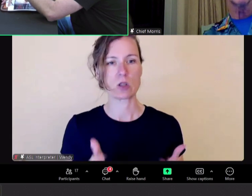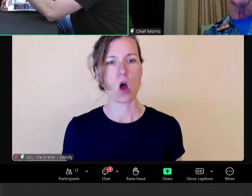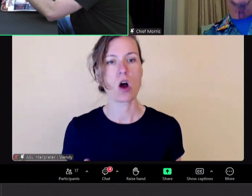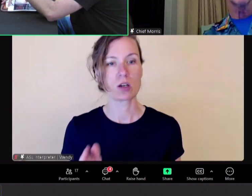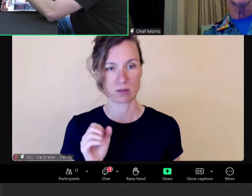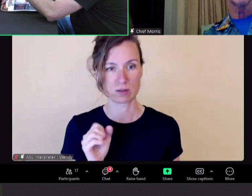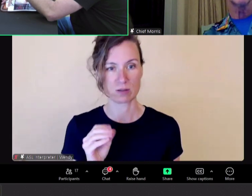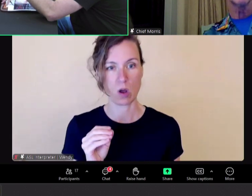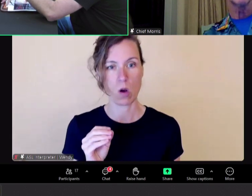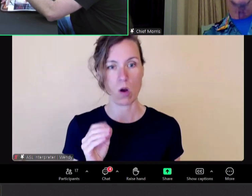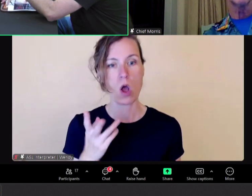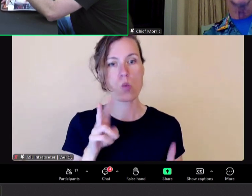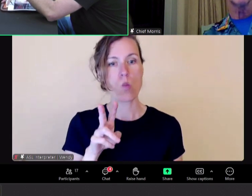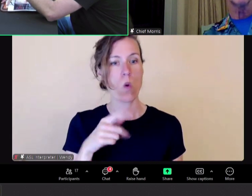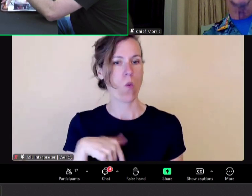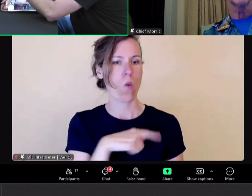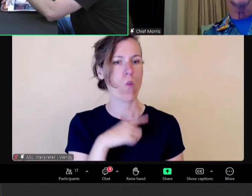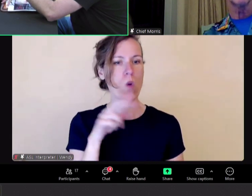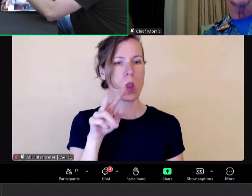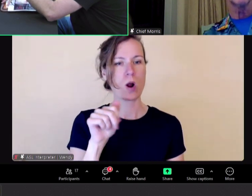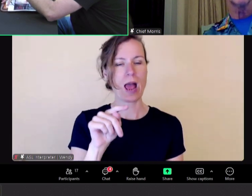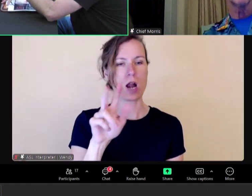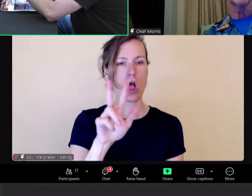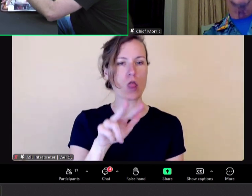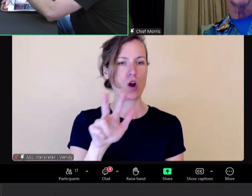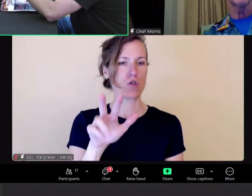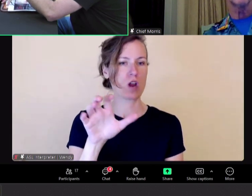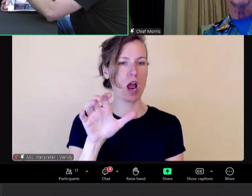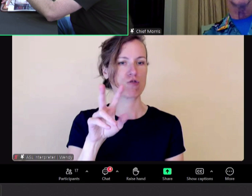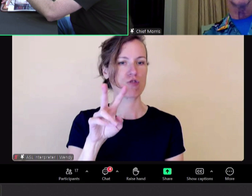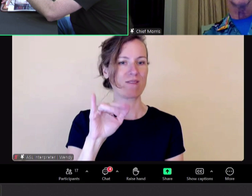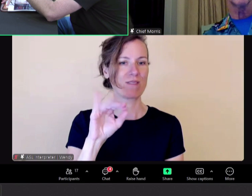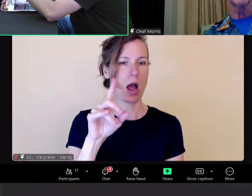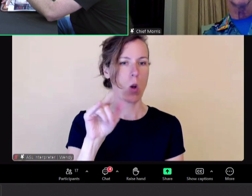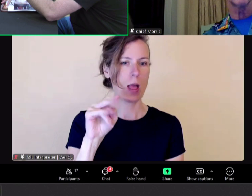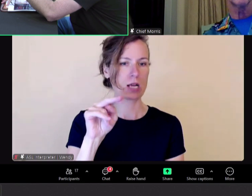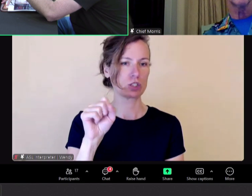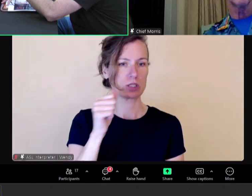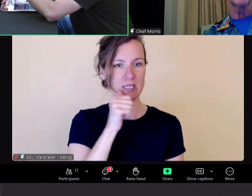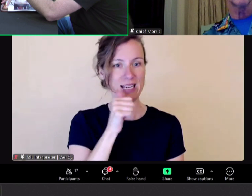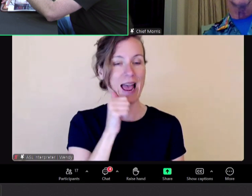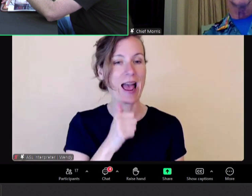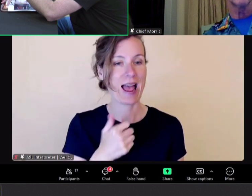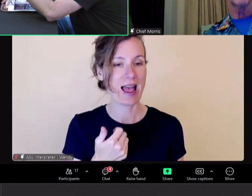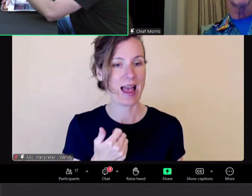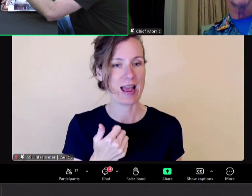3,300 violations a day, any one of those, so,